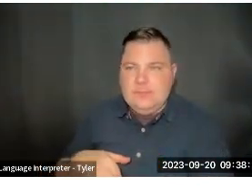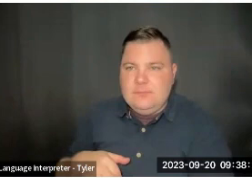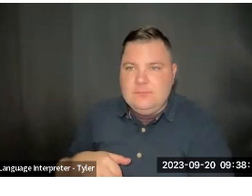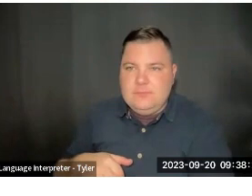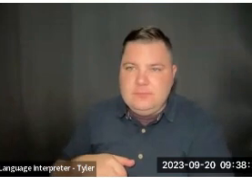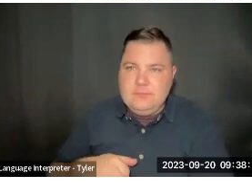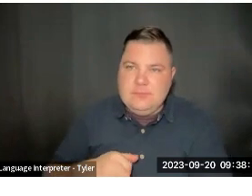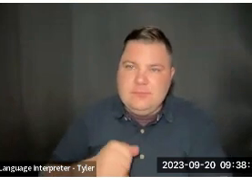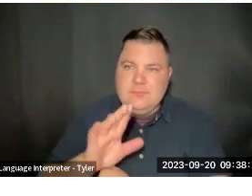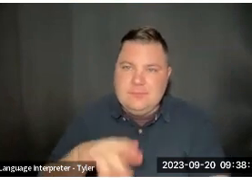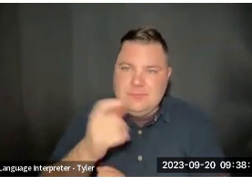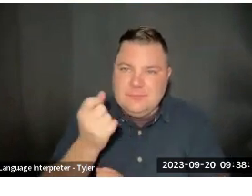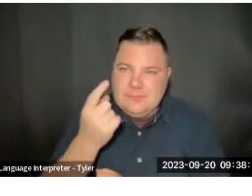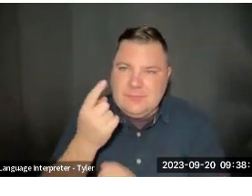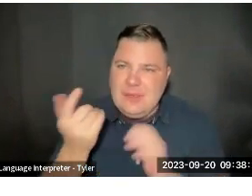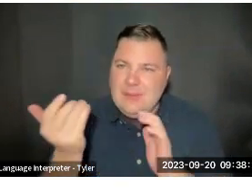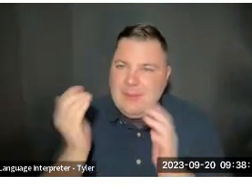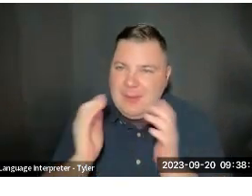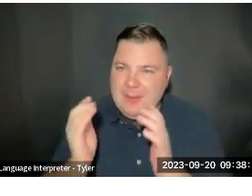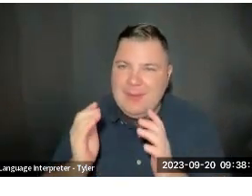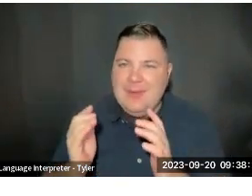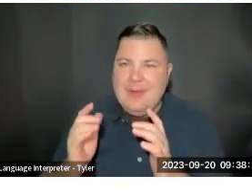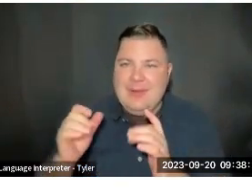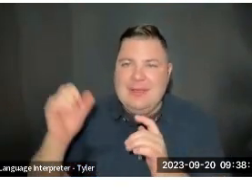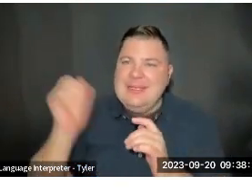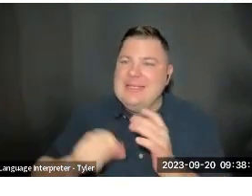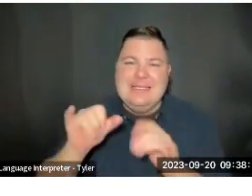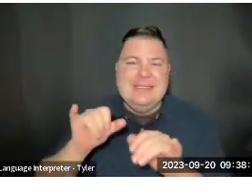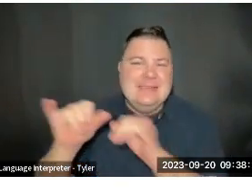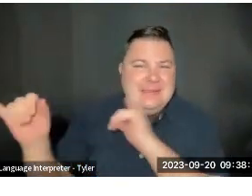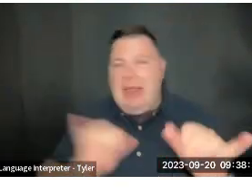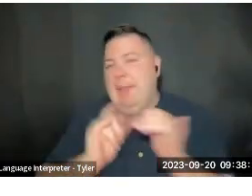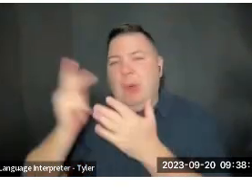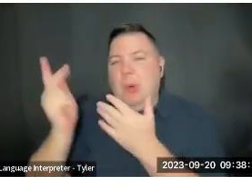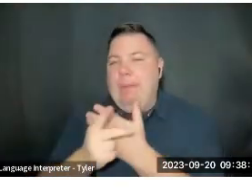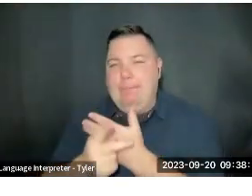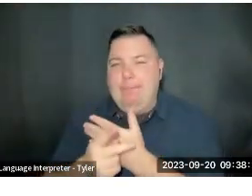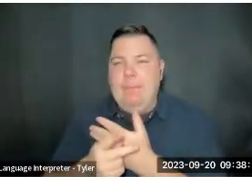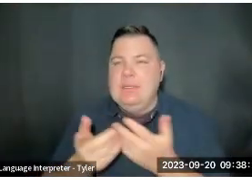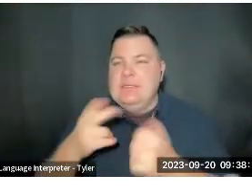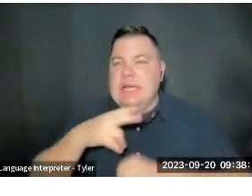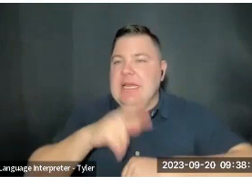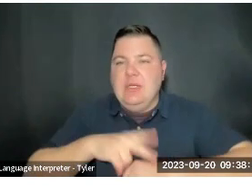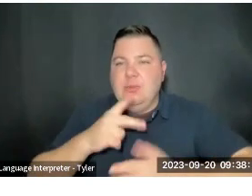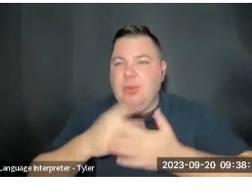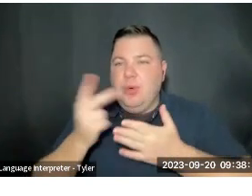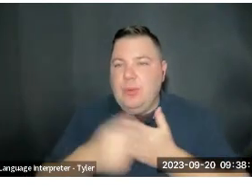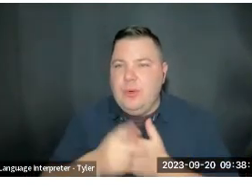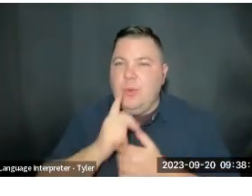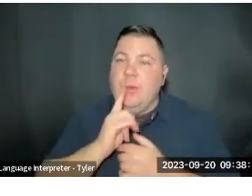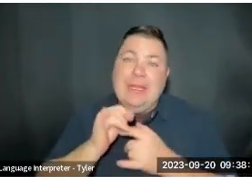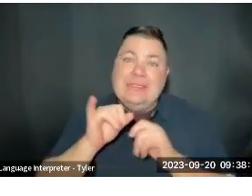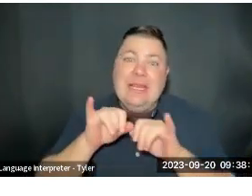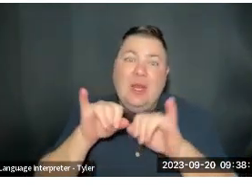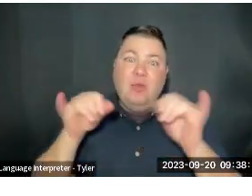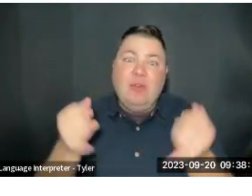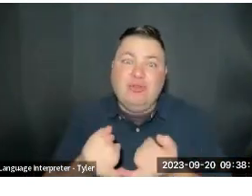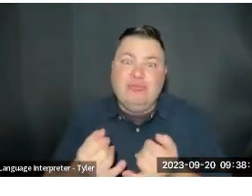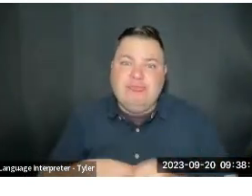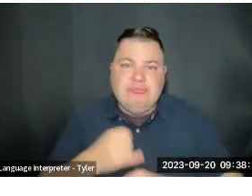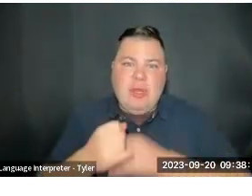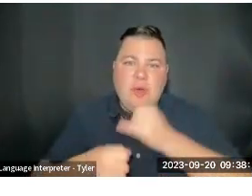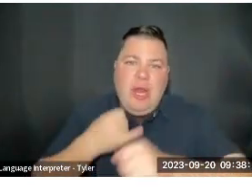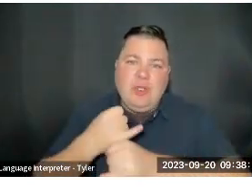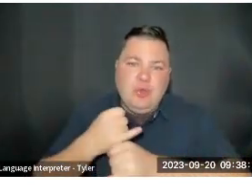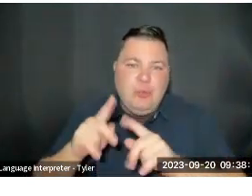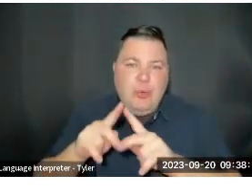by comparable, I mean, yes, there's the exact same program. So this is a national program. It's actually an international program. But